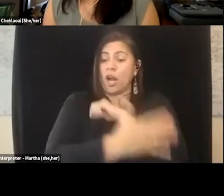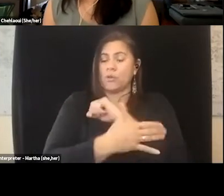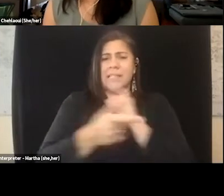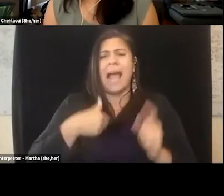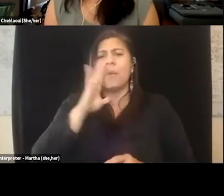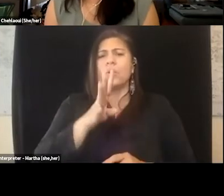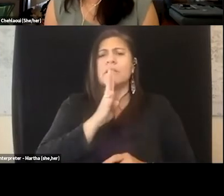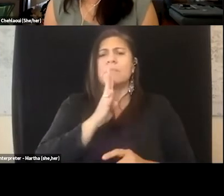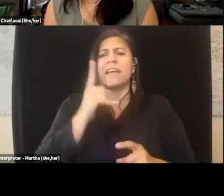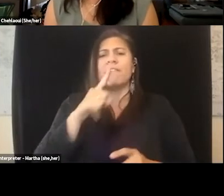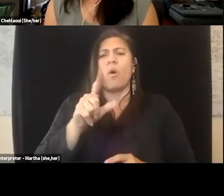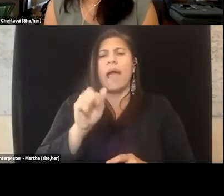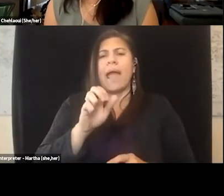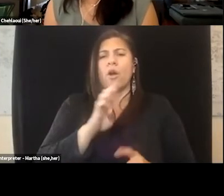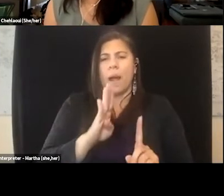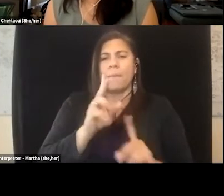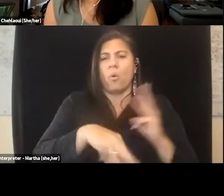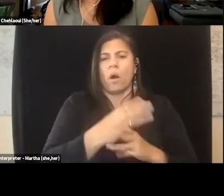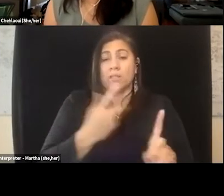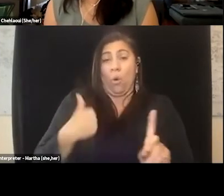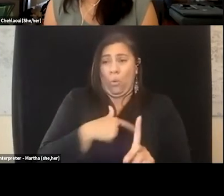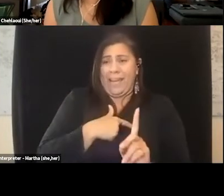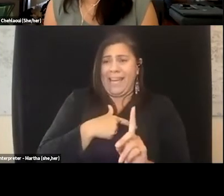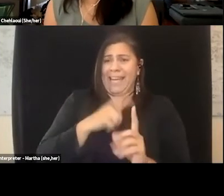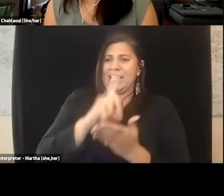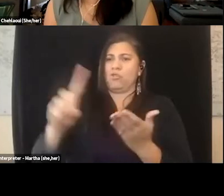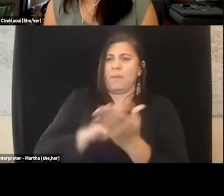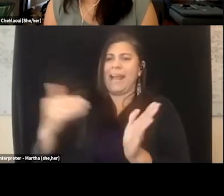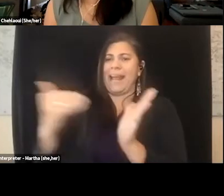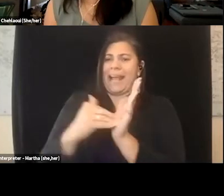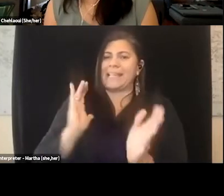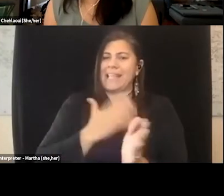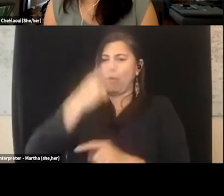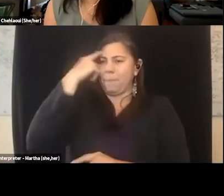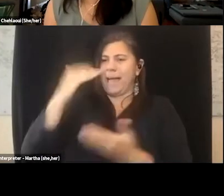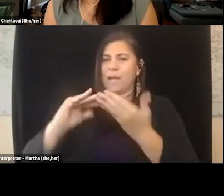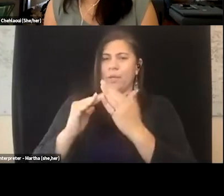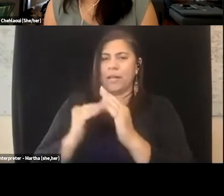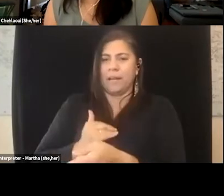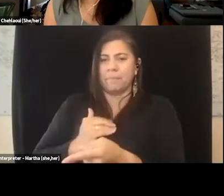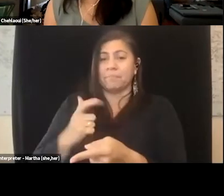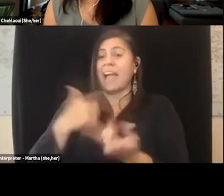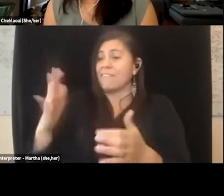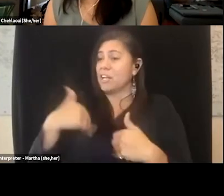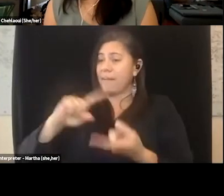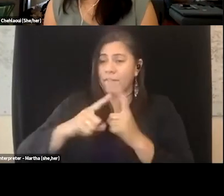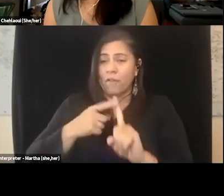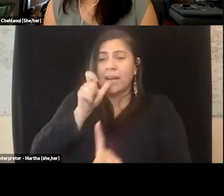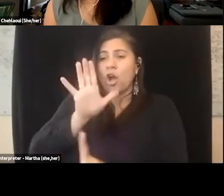we discriminate against our black community. And I have a friend whose name is Priscilla, who just